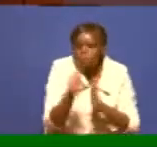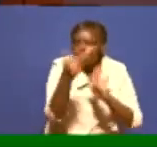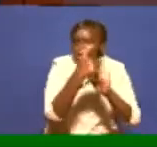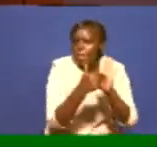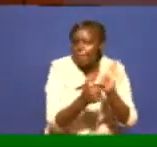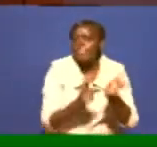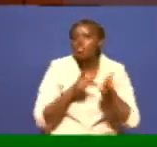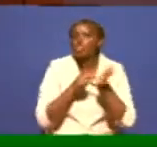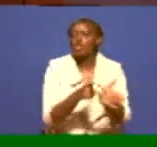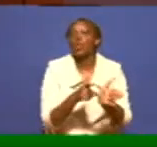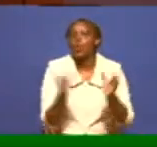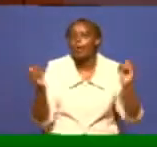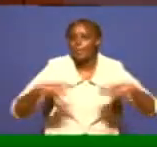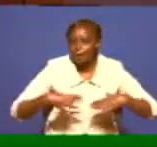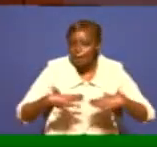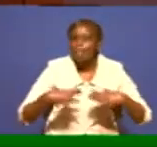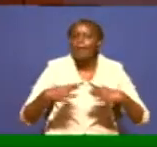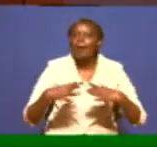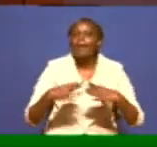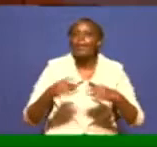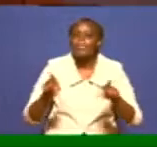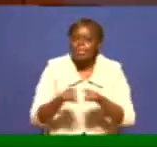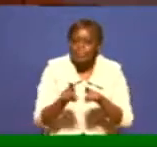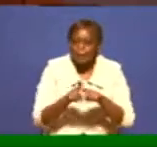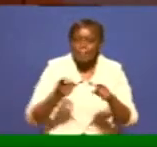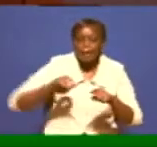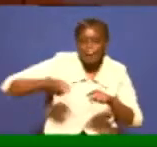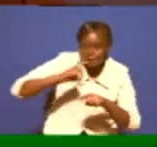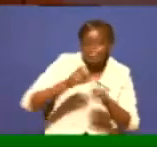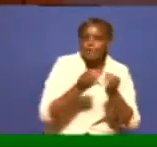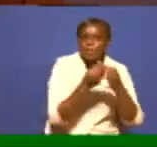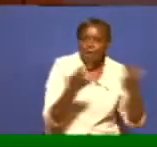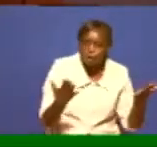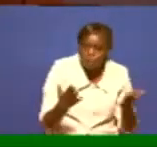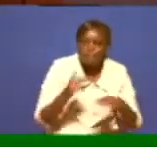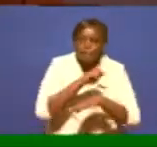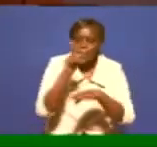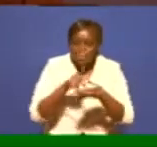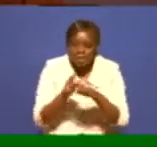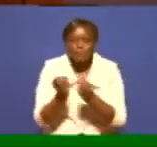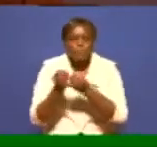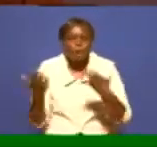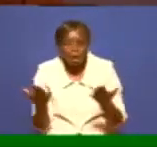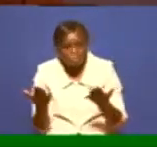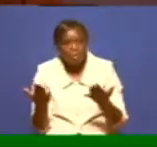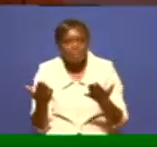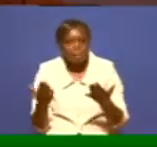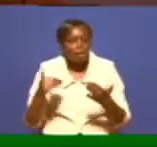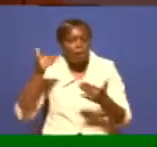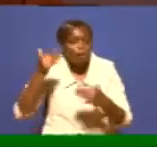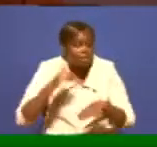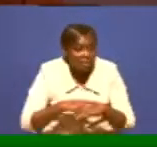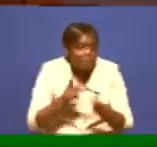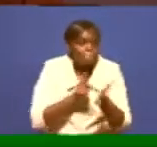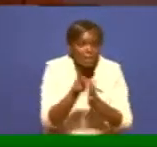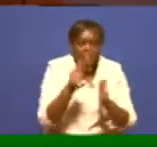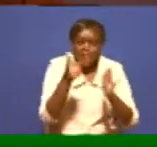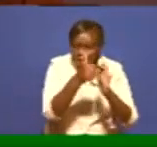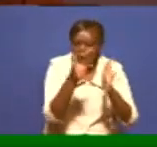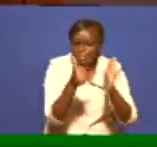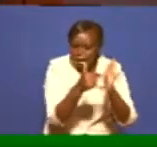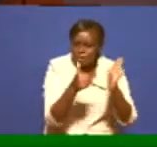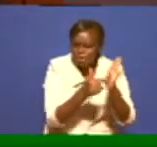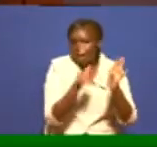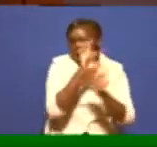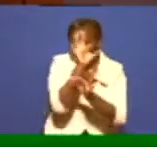principal. This much we are paying in terms of interest. This much we are expected to pay over time. And even be able to tell Kenyans,